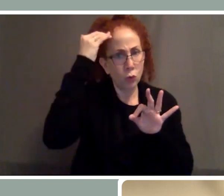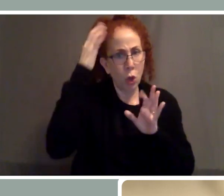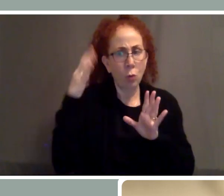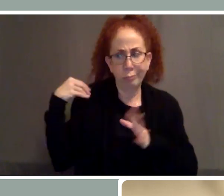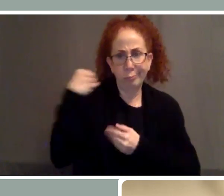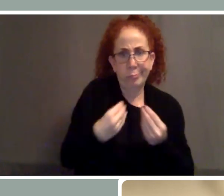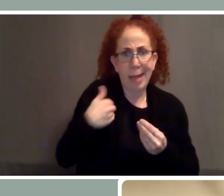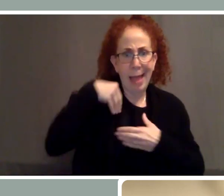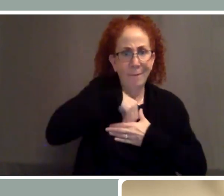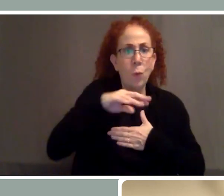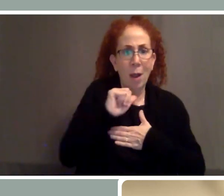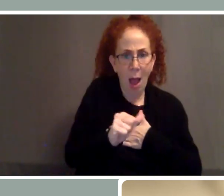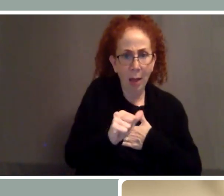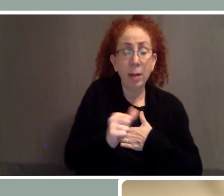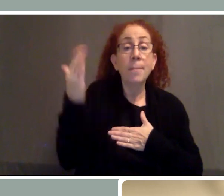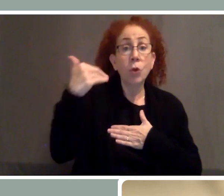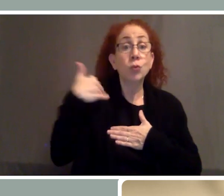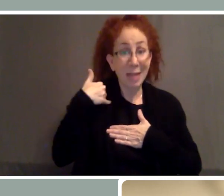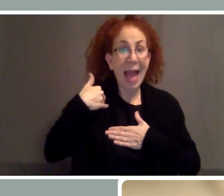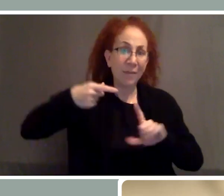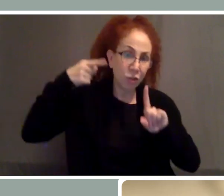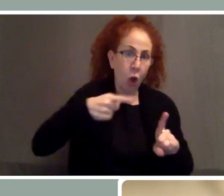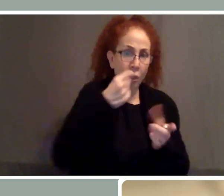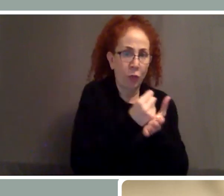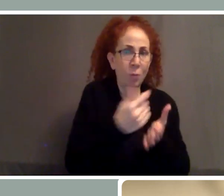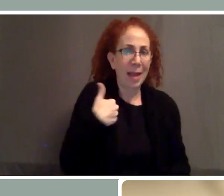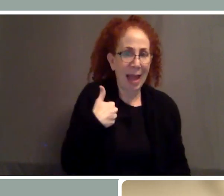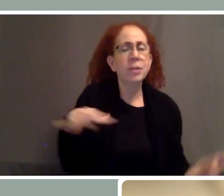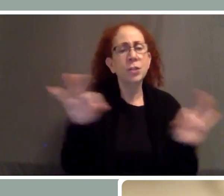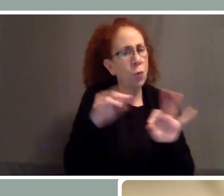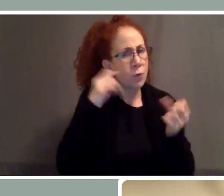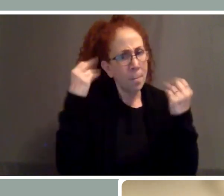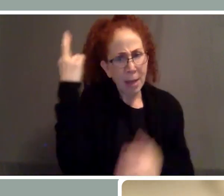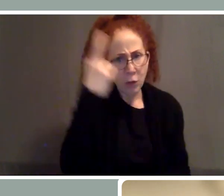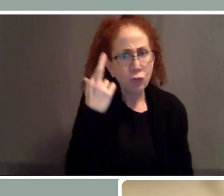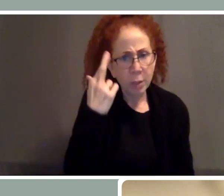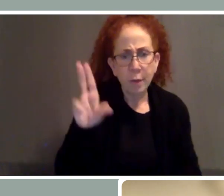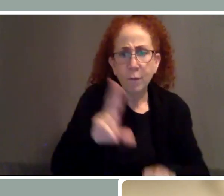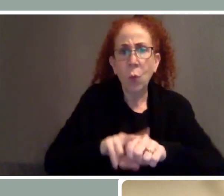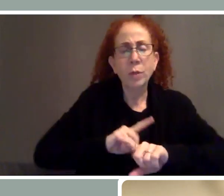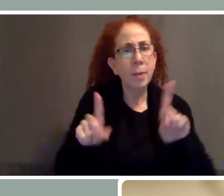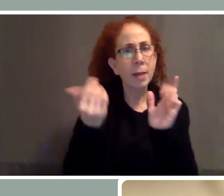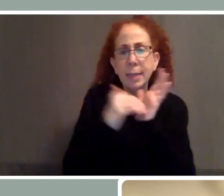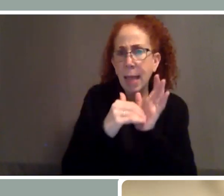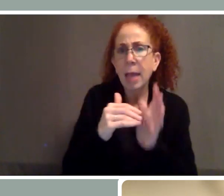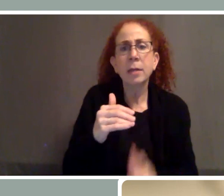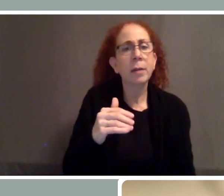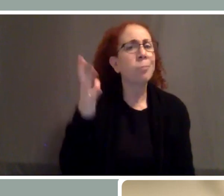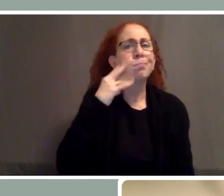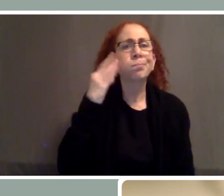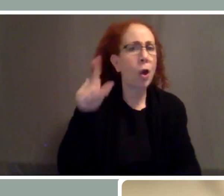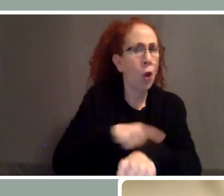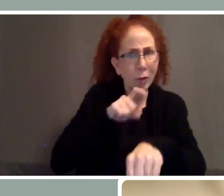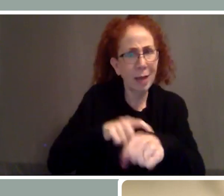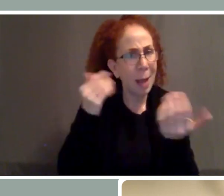specifically targeted therapies. And obviously, it's important for a lot of reasons. But But I've been doing this for long enough that I